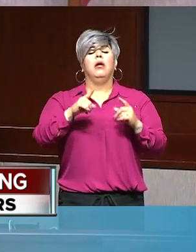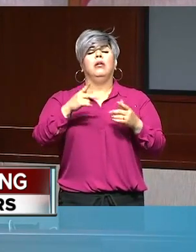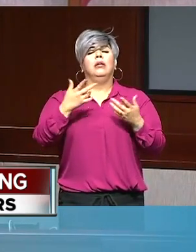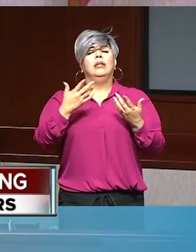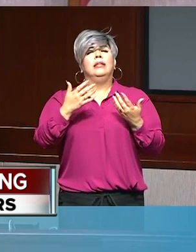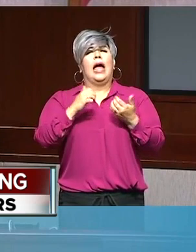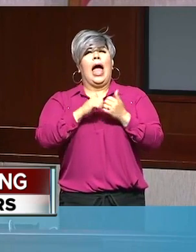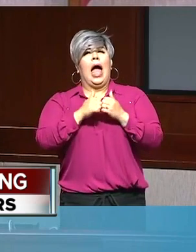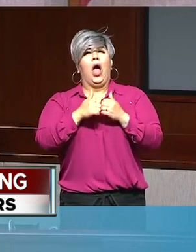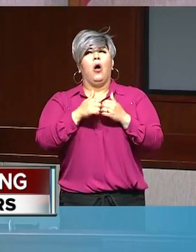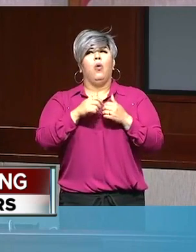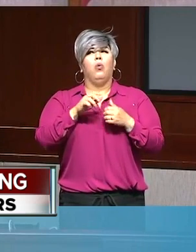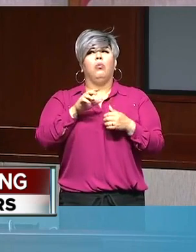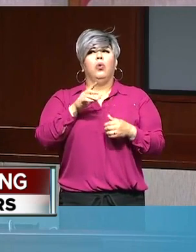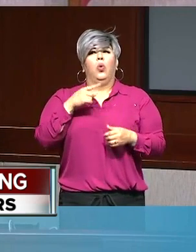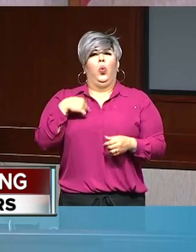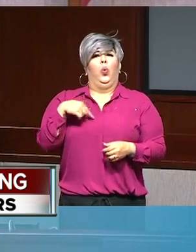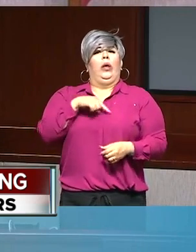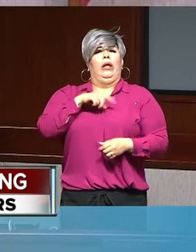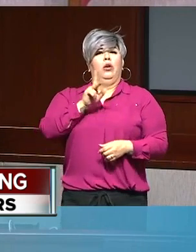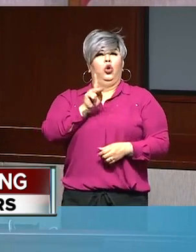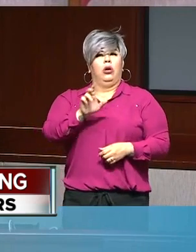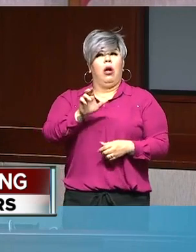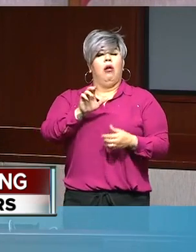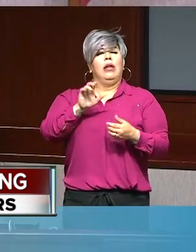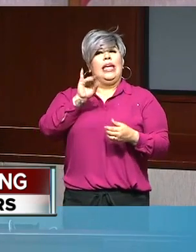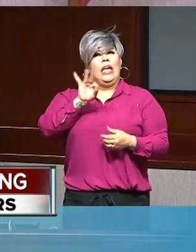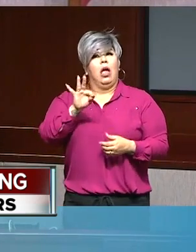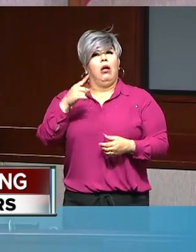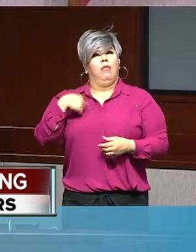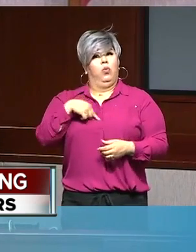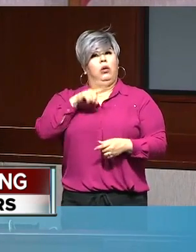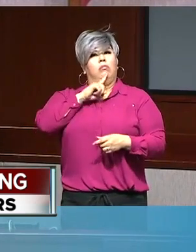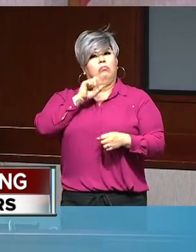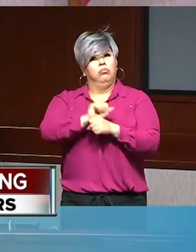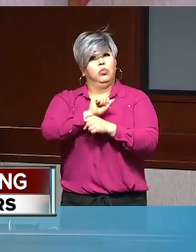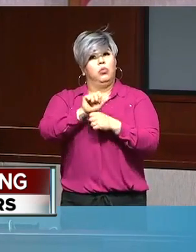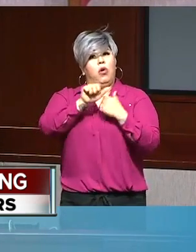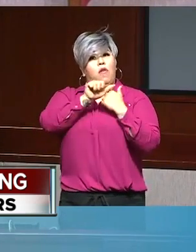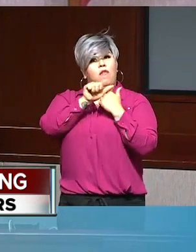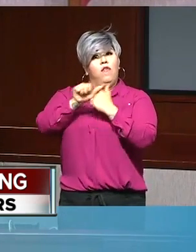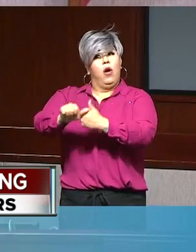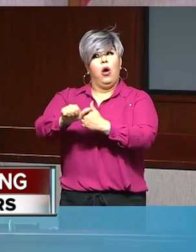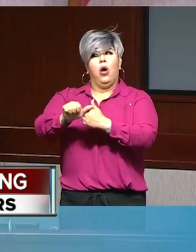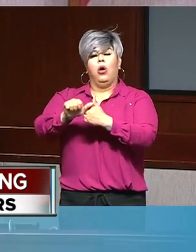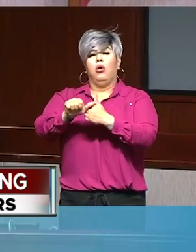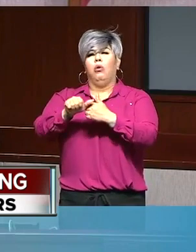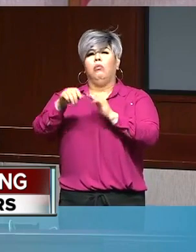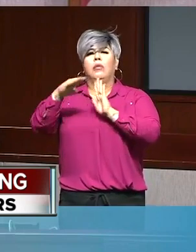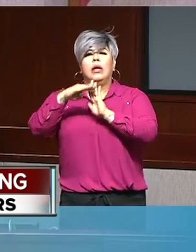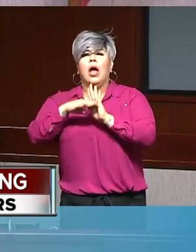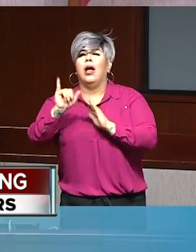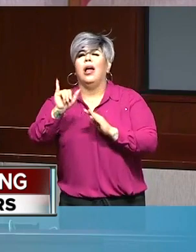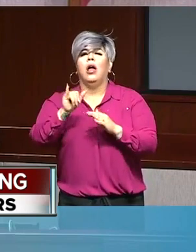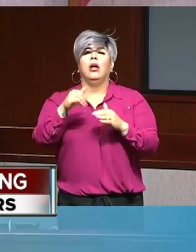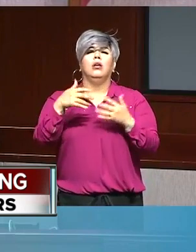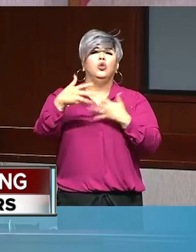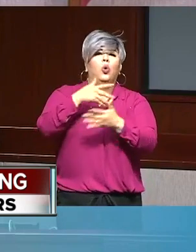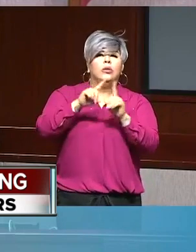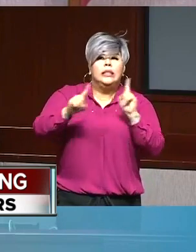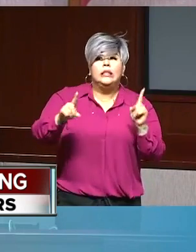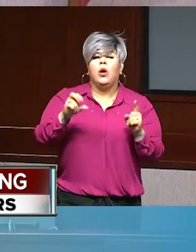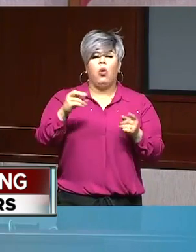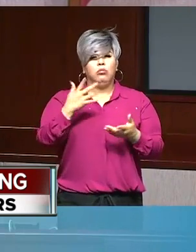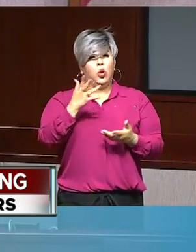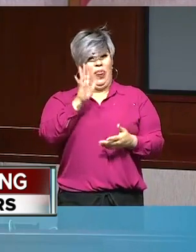is following the steps, right, following the social distancing and whatnot. How is that looking right